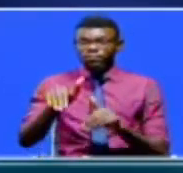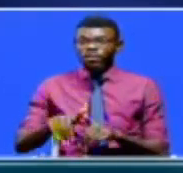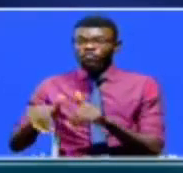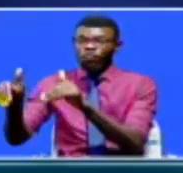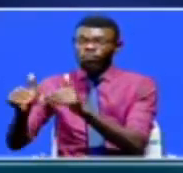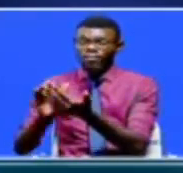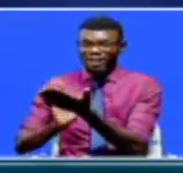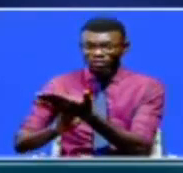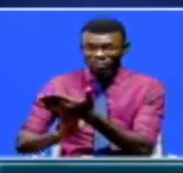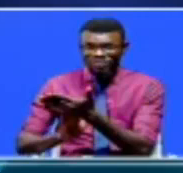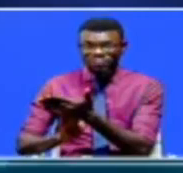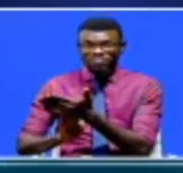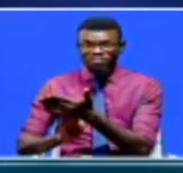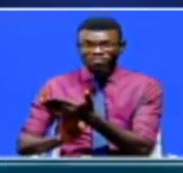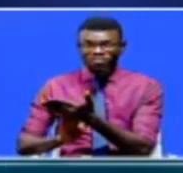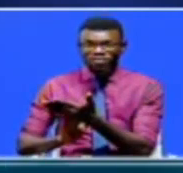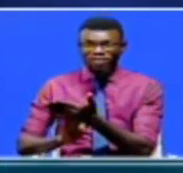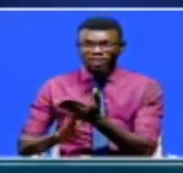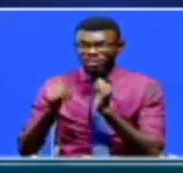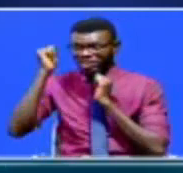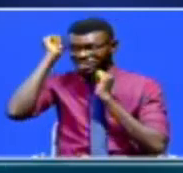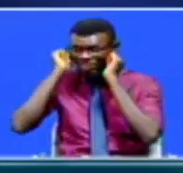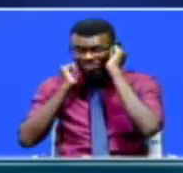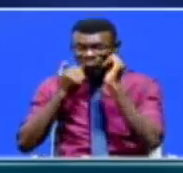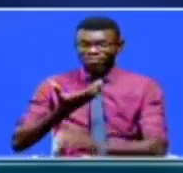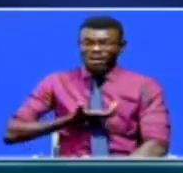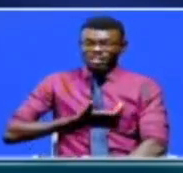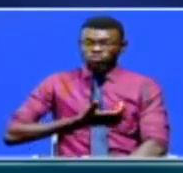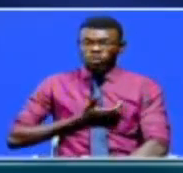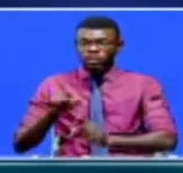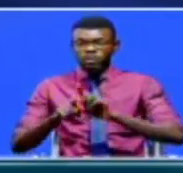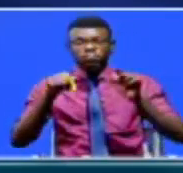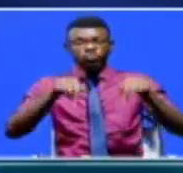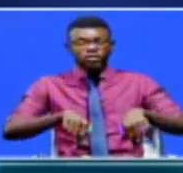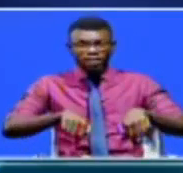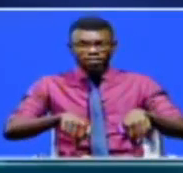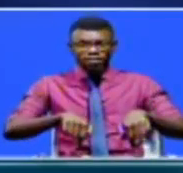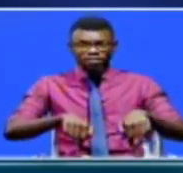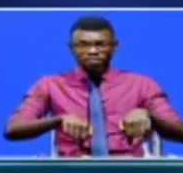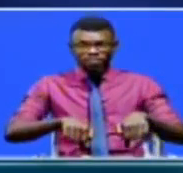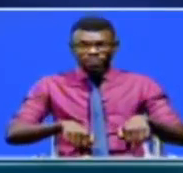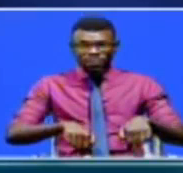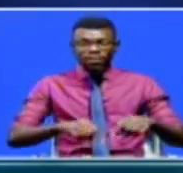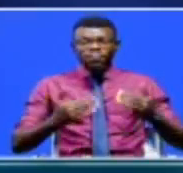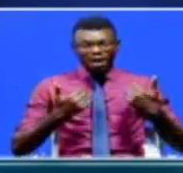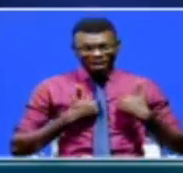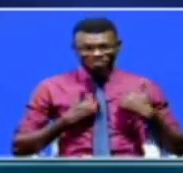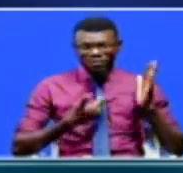by the Defense Council, I have also today made the